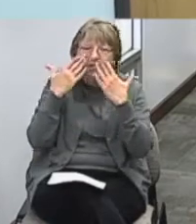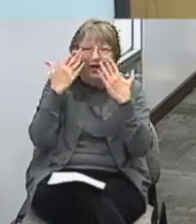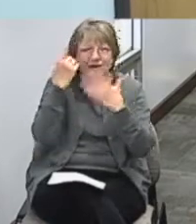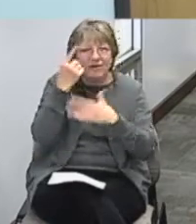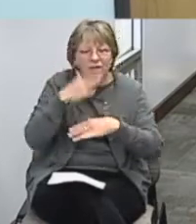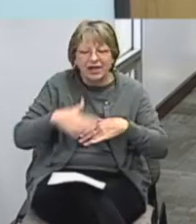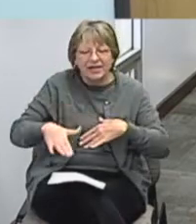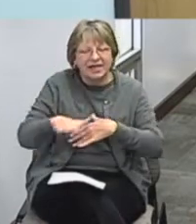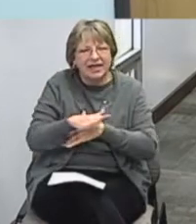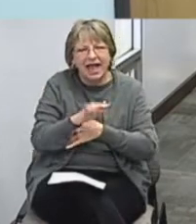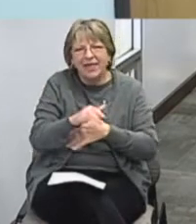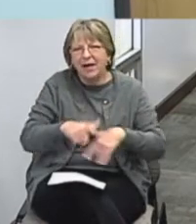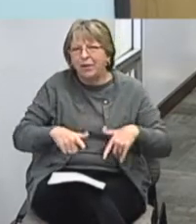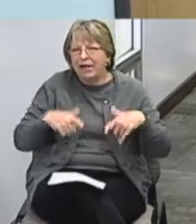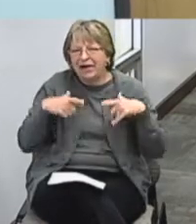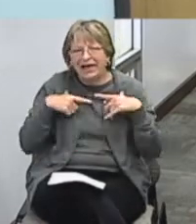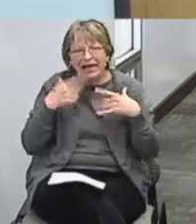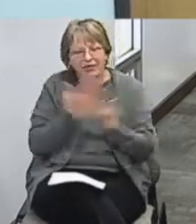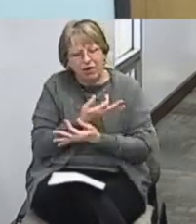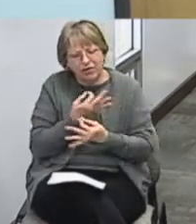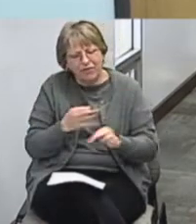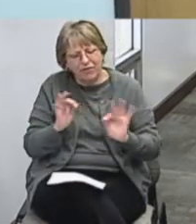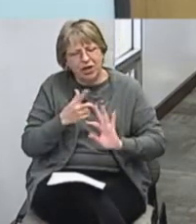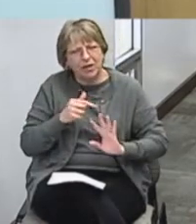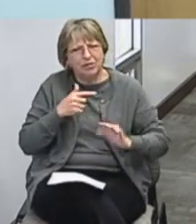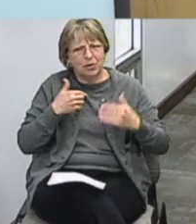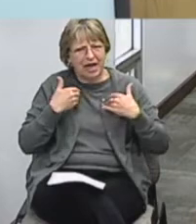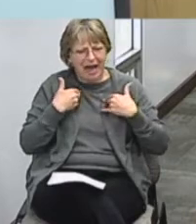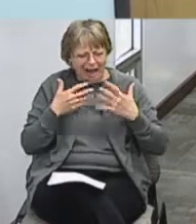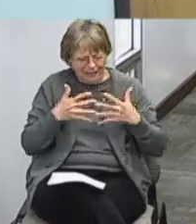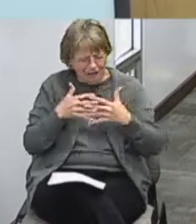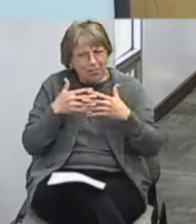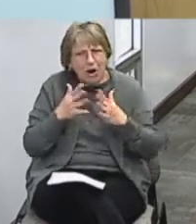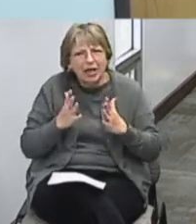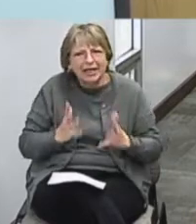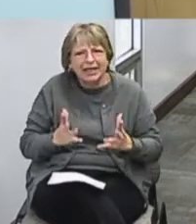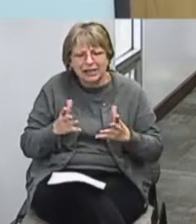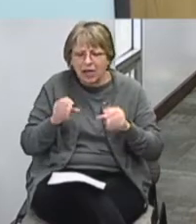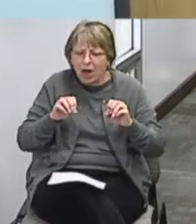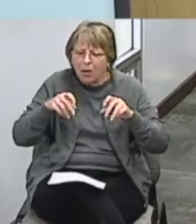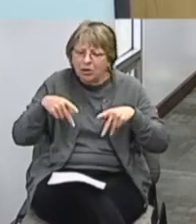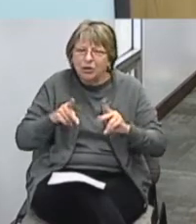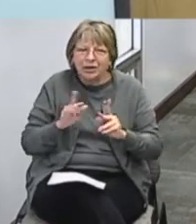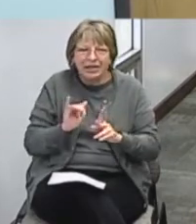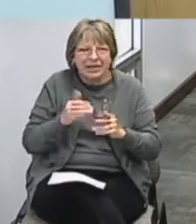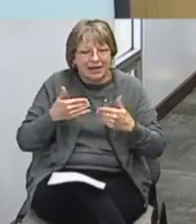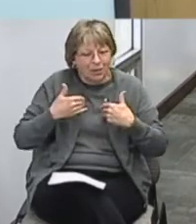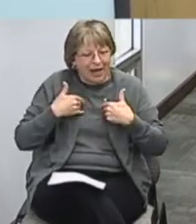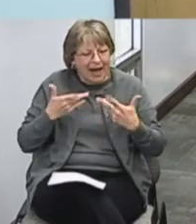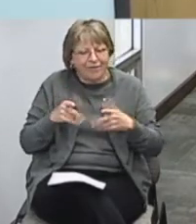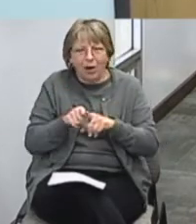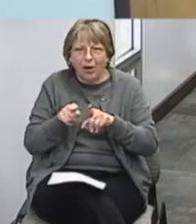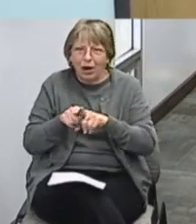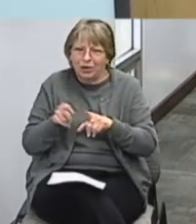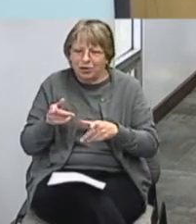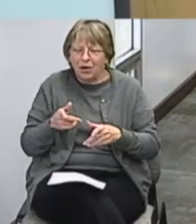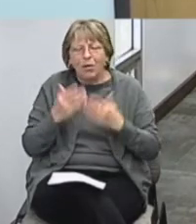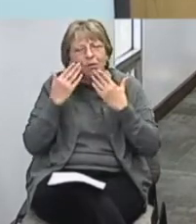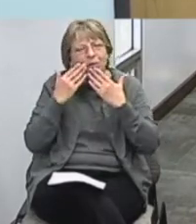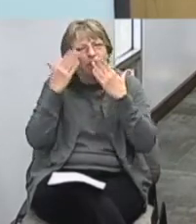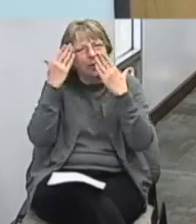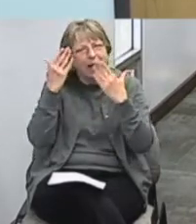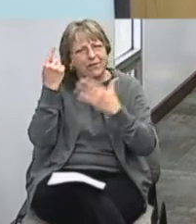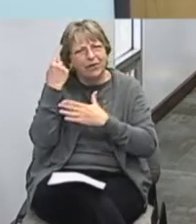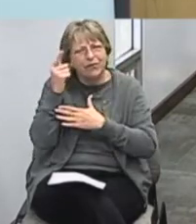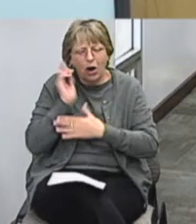the freedoms that are ours as Americans, the opportunities that are ours as well. We are grateful for this community in which we